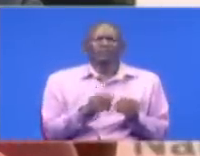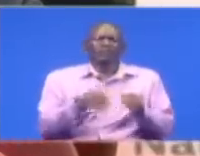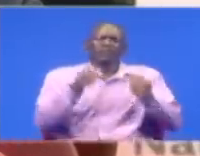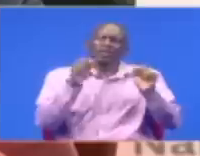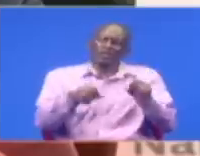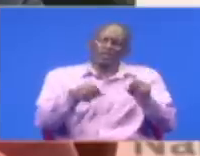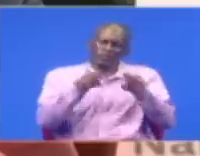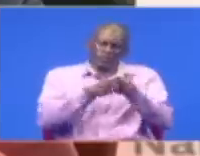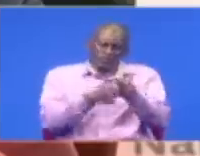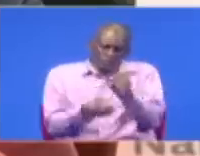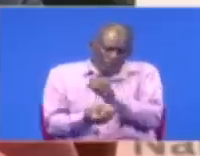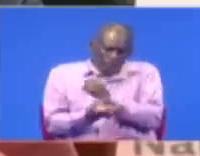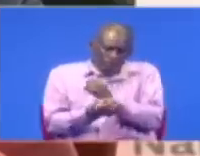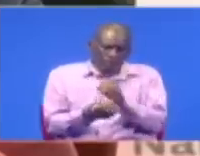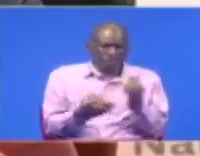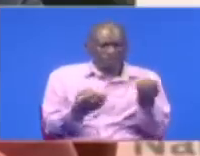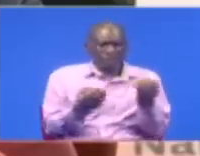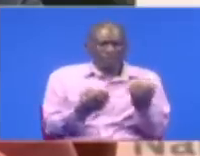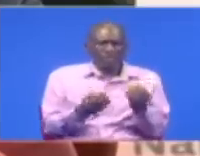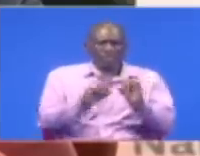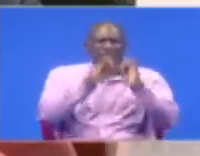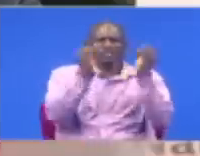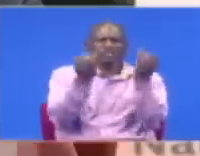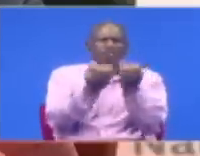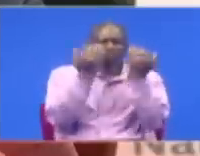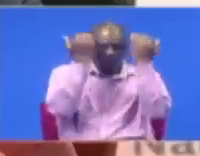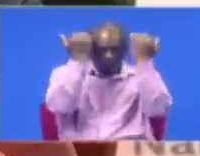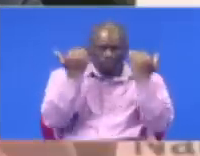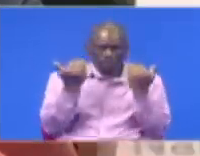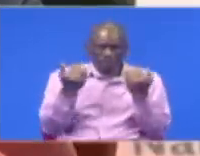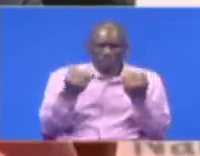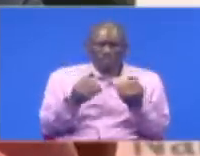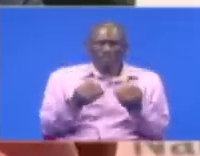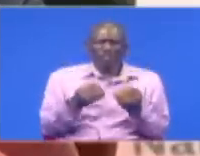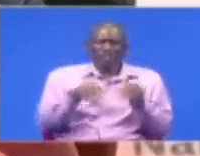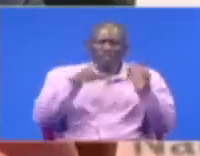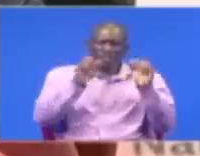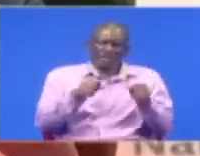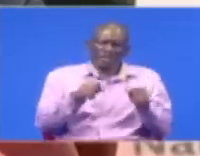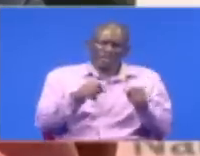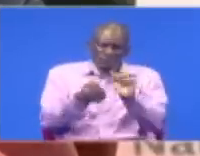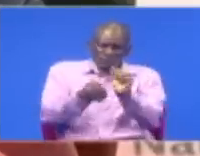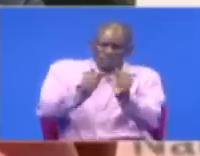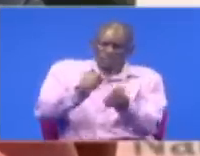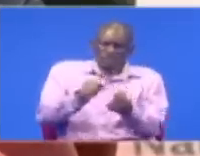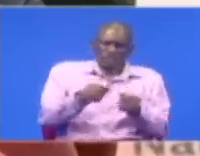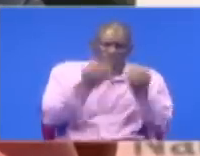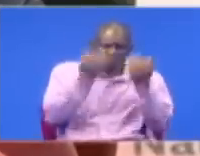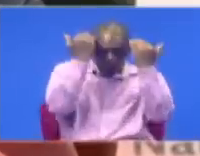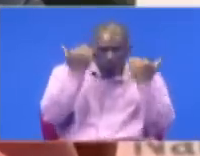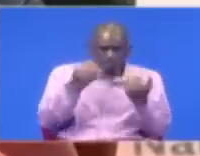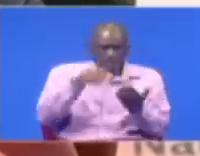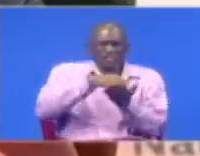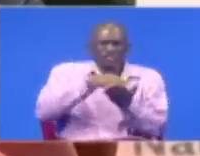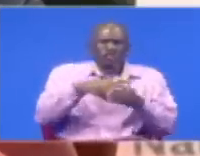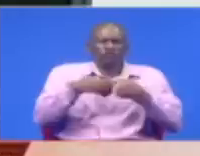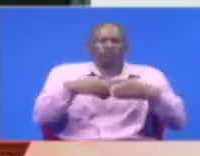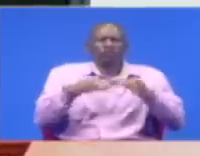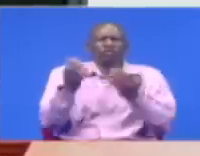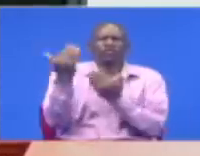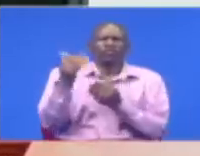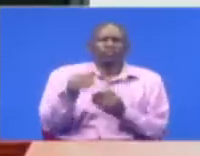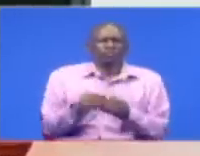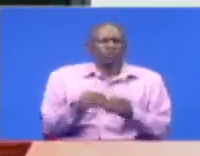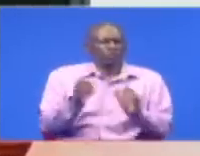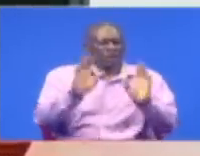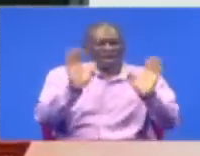still describe the institution of the judiciary to be in a state of hopelessness? Far from